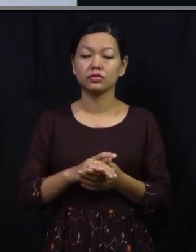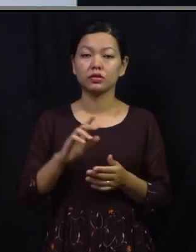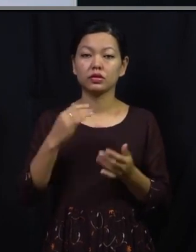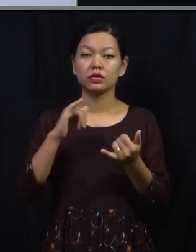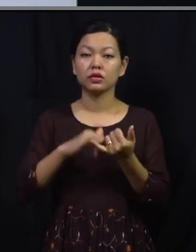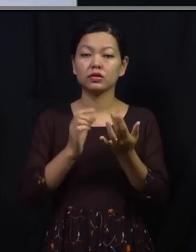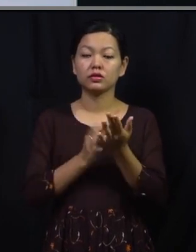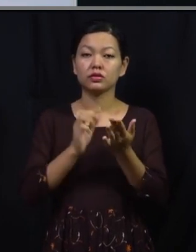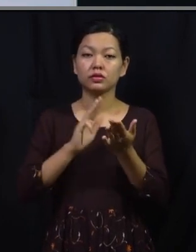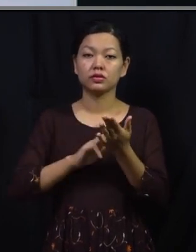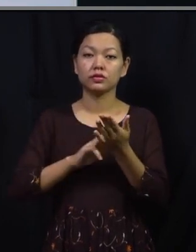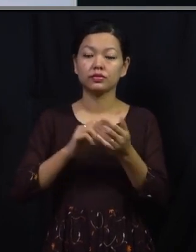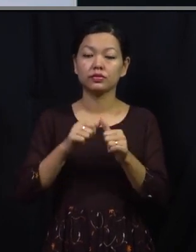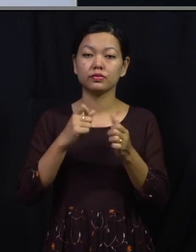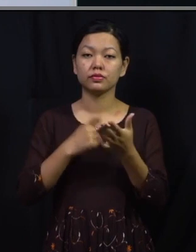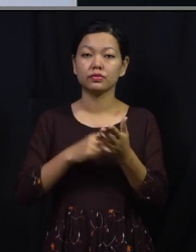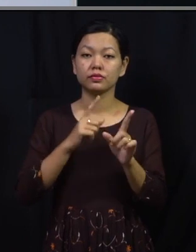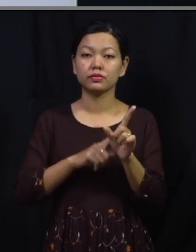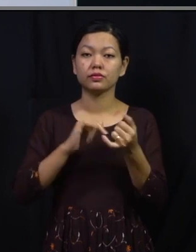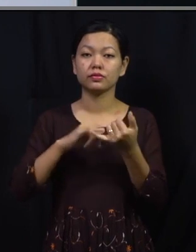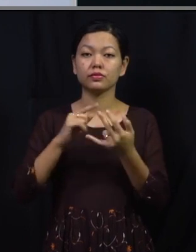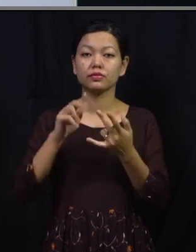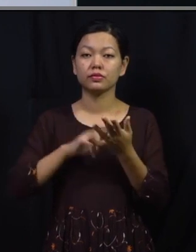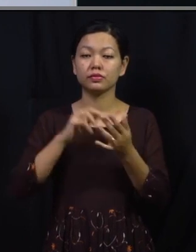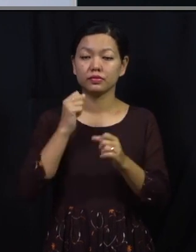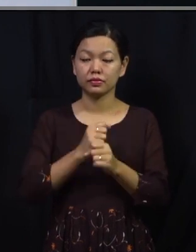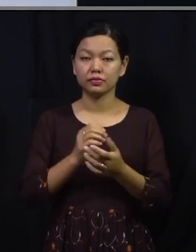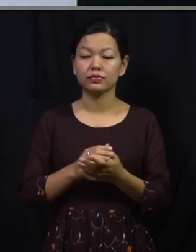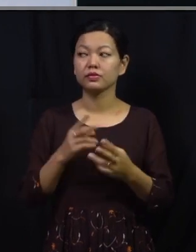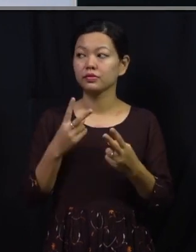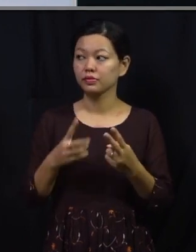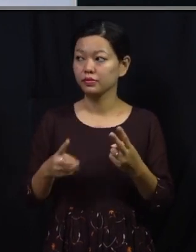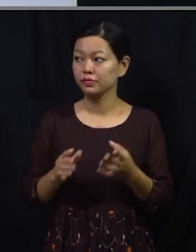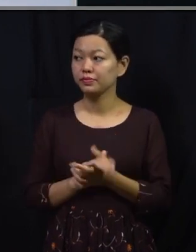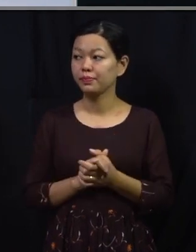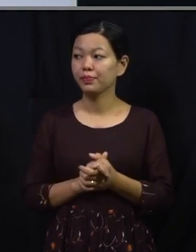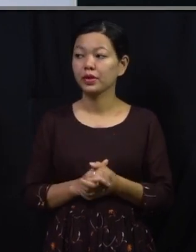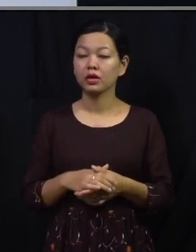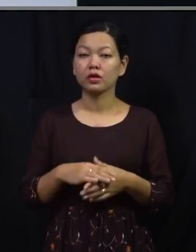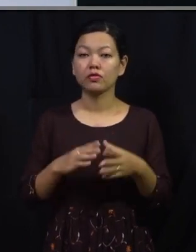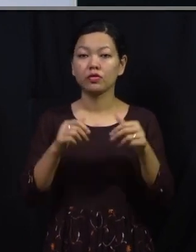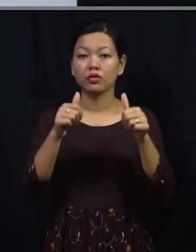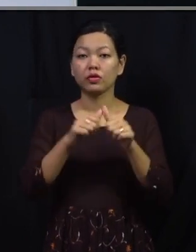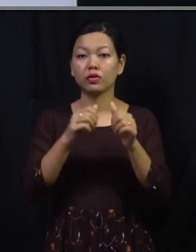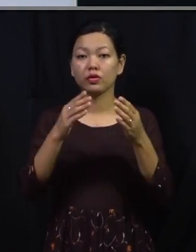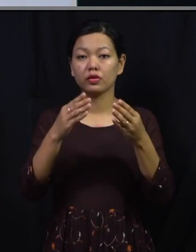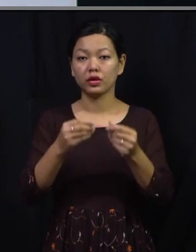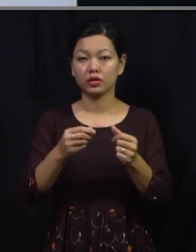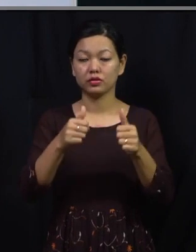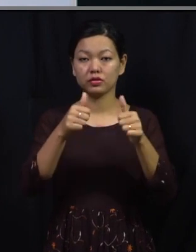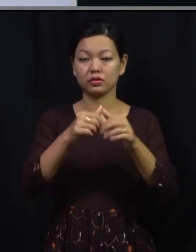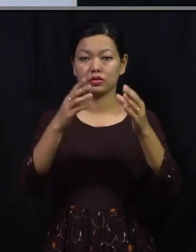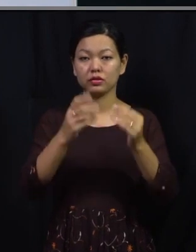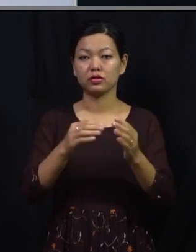which are at least of financial character and interpreting the results thereof. So the basic definition that we use